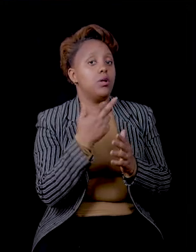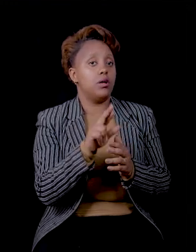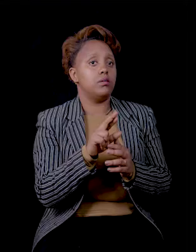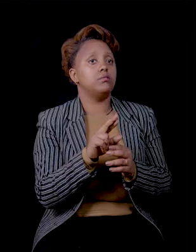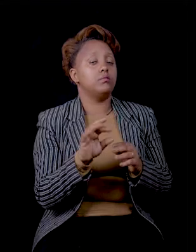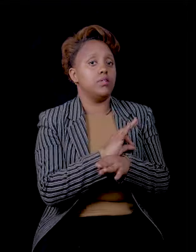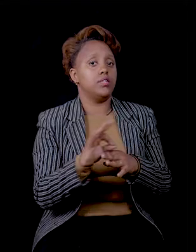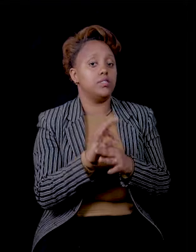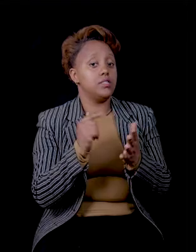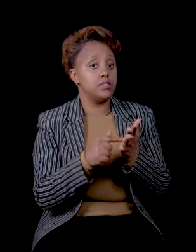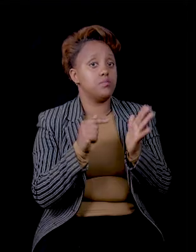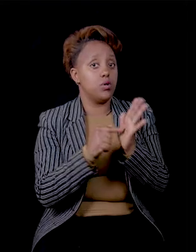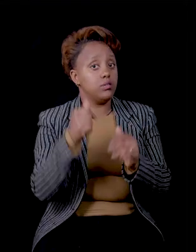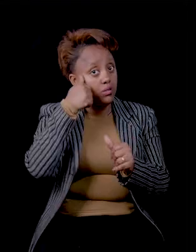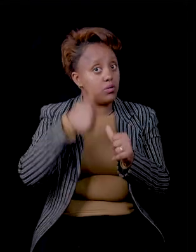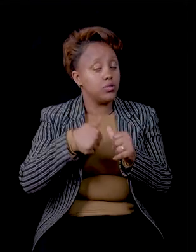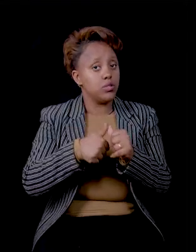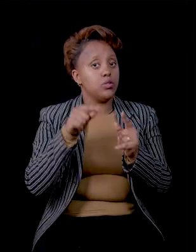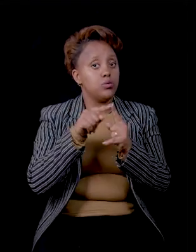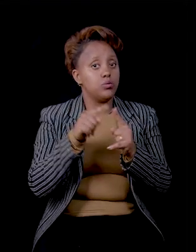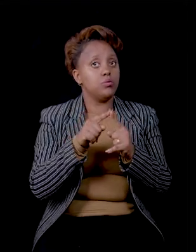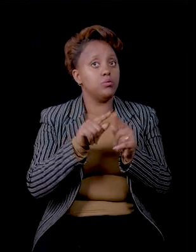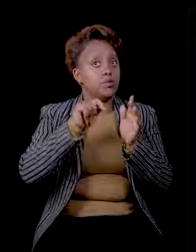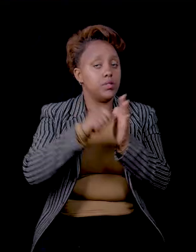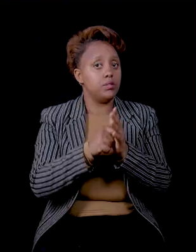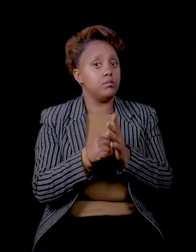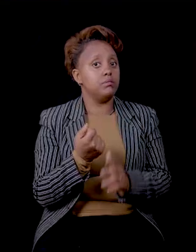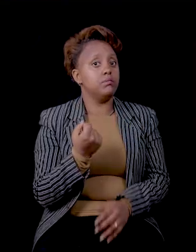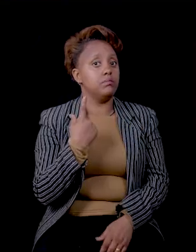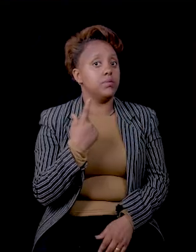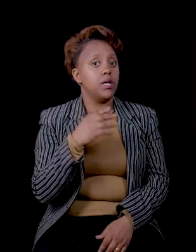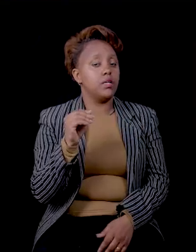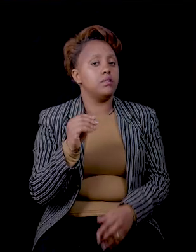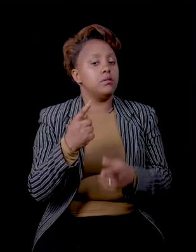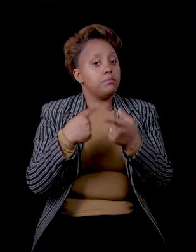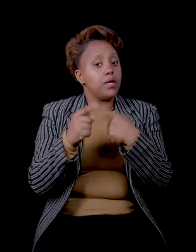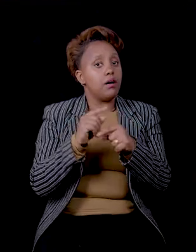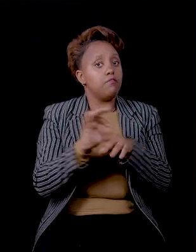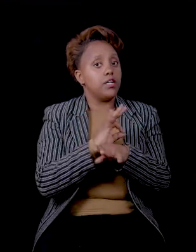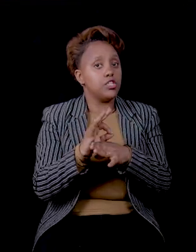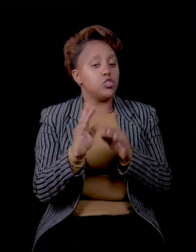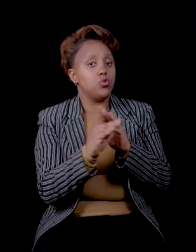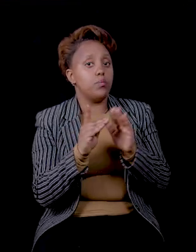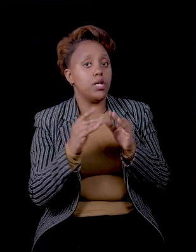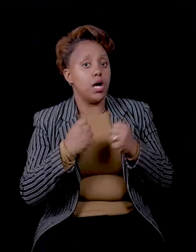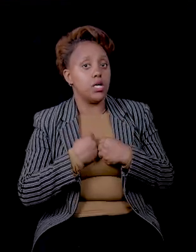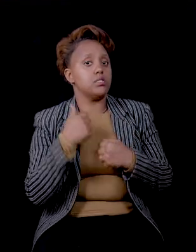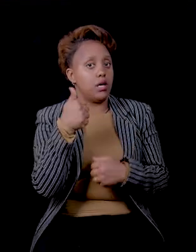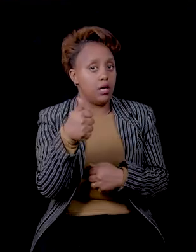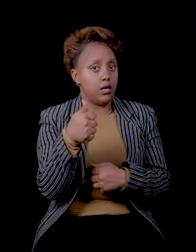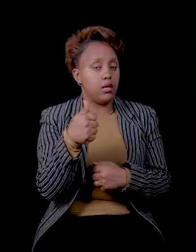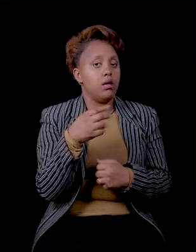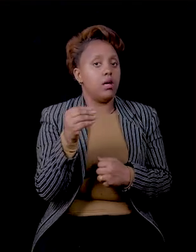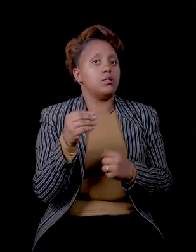function. At this point, you have to notice the two key ingredients of becoming a function. One, the domain has to be